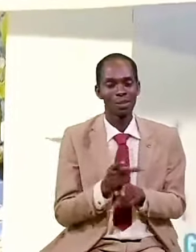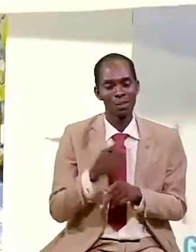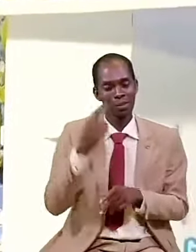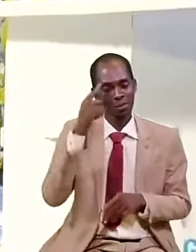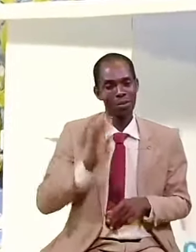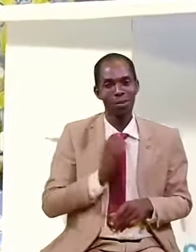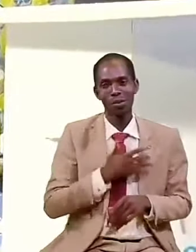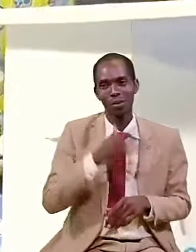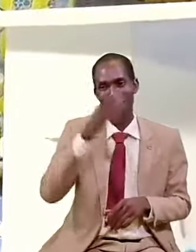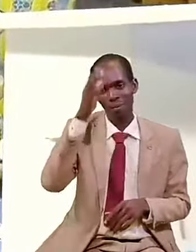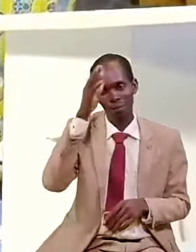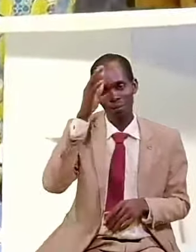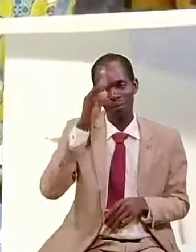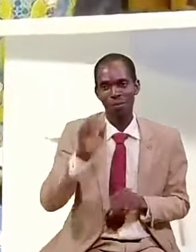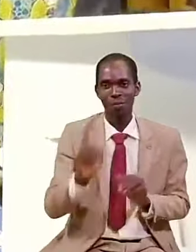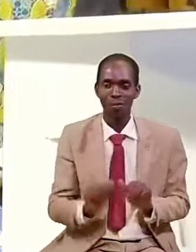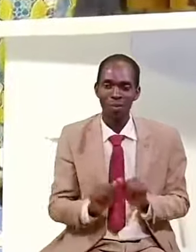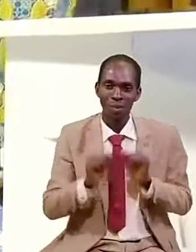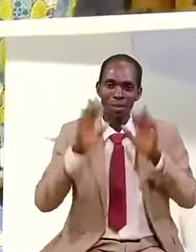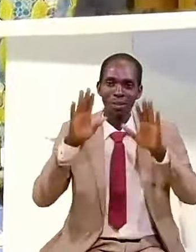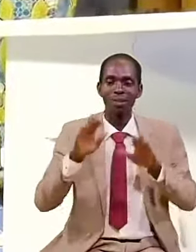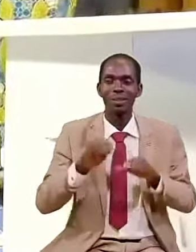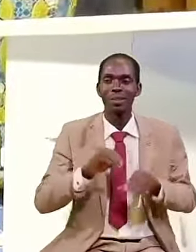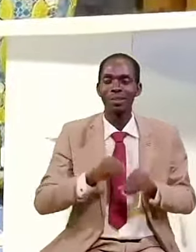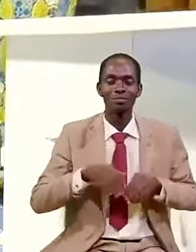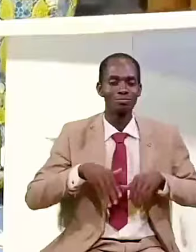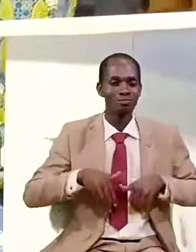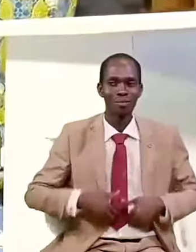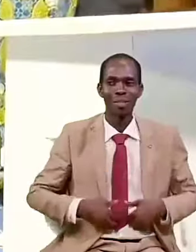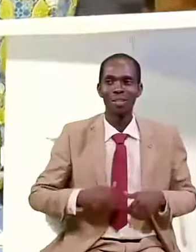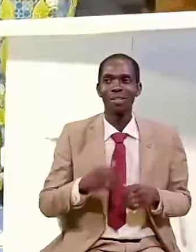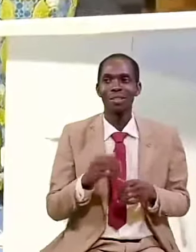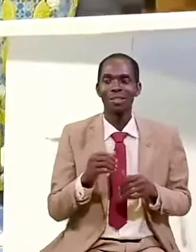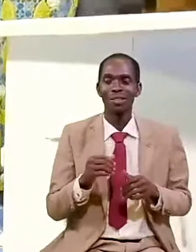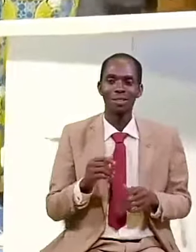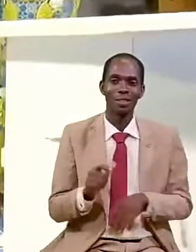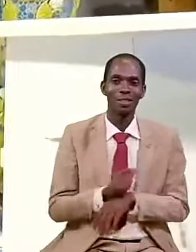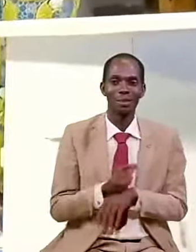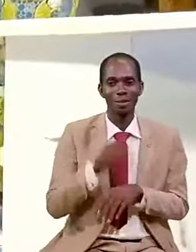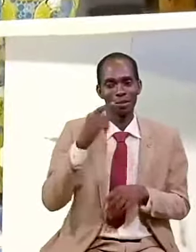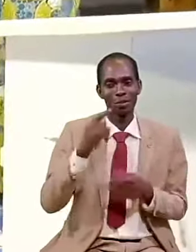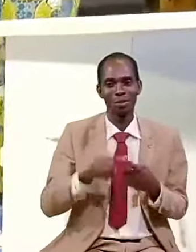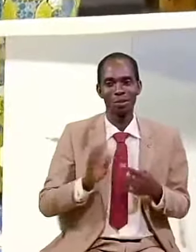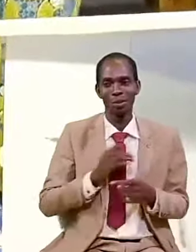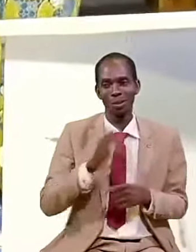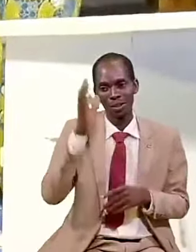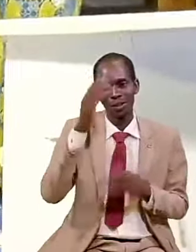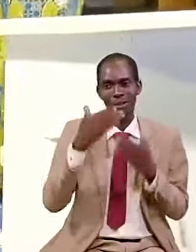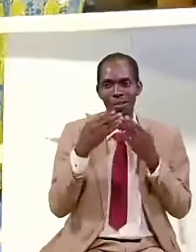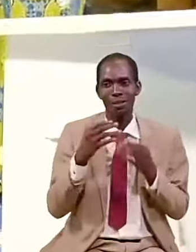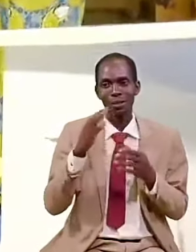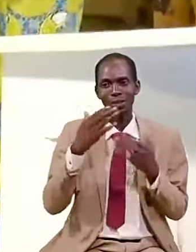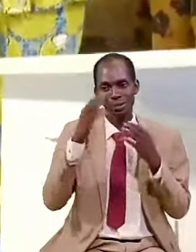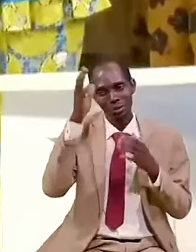daddy, submission in tireless labor with our daddy. Thank you, Mommy, and God bless